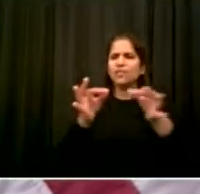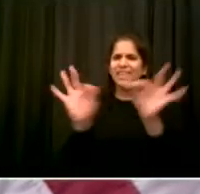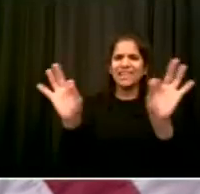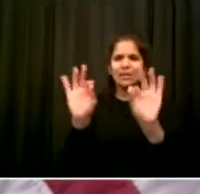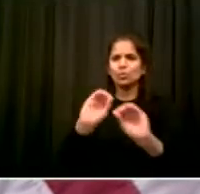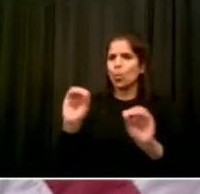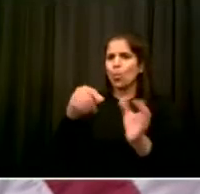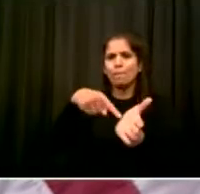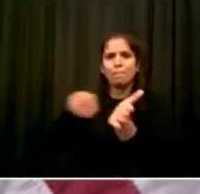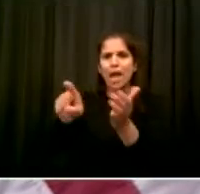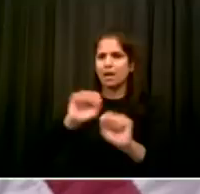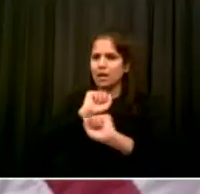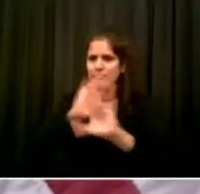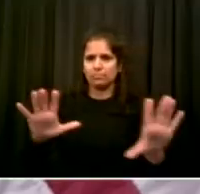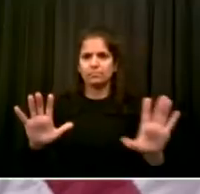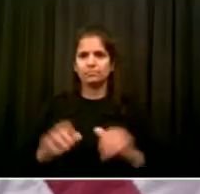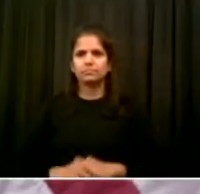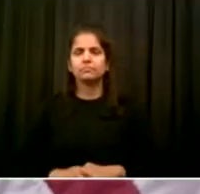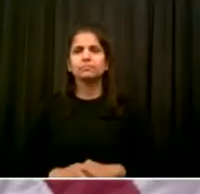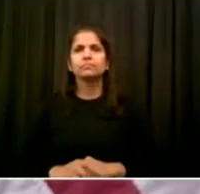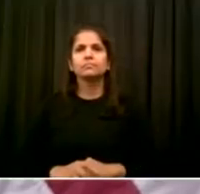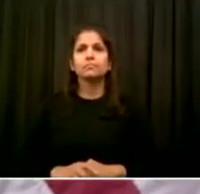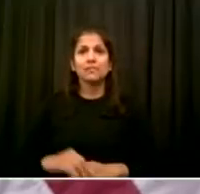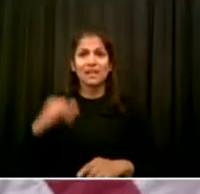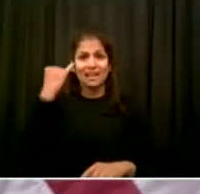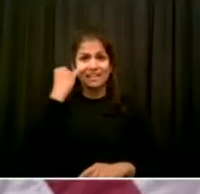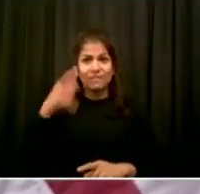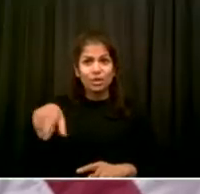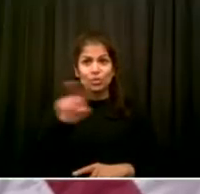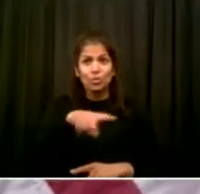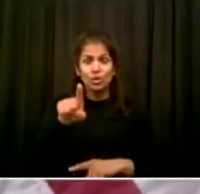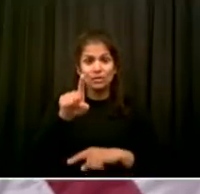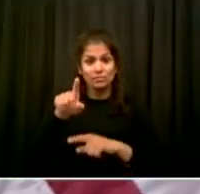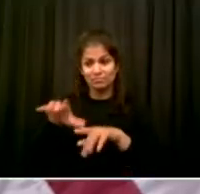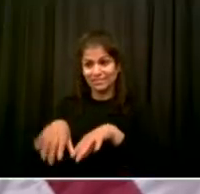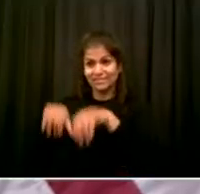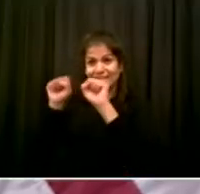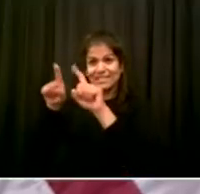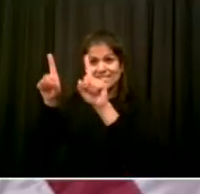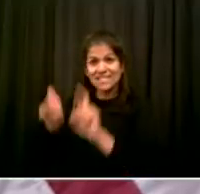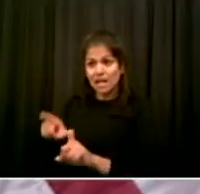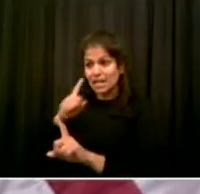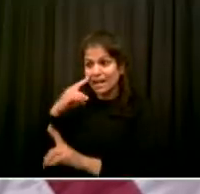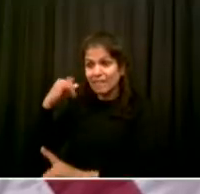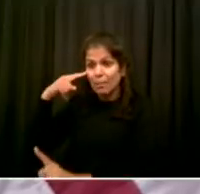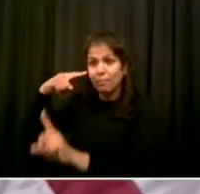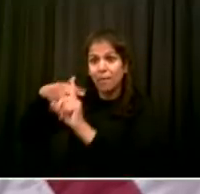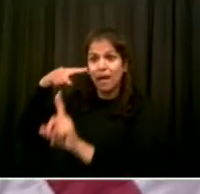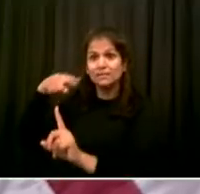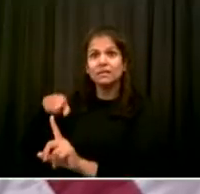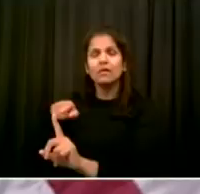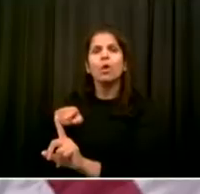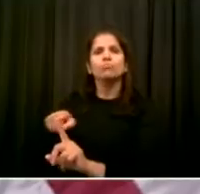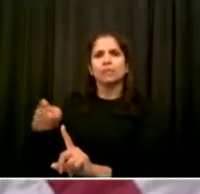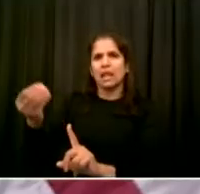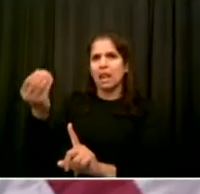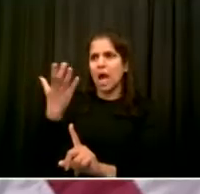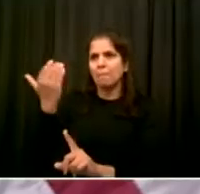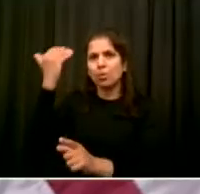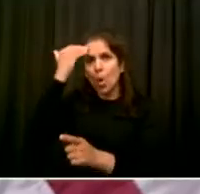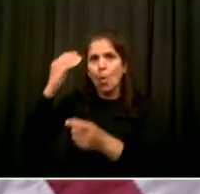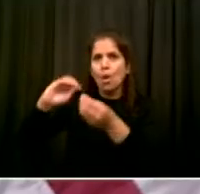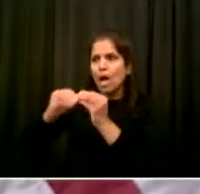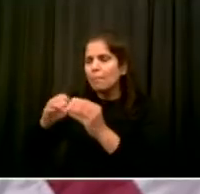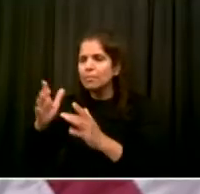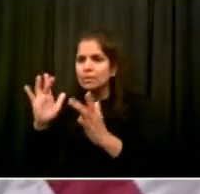test. Any support they need, again, even folks who are symptomatic, get addressed, because we want to protect them, obviously, and the people